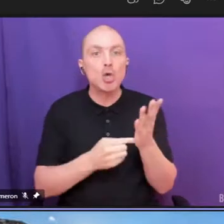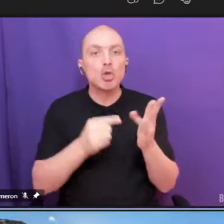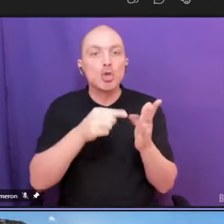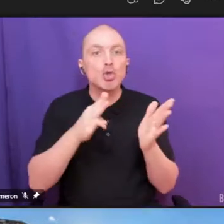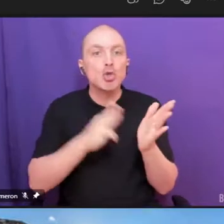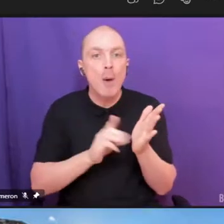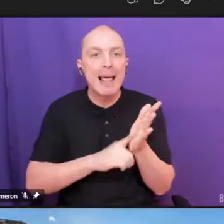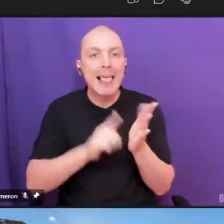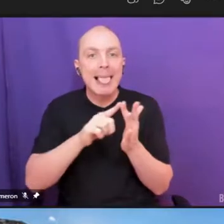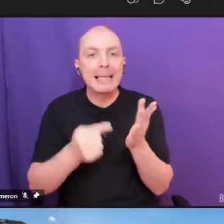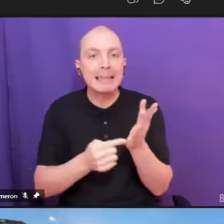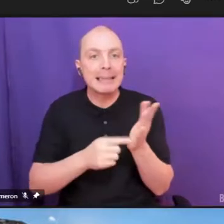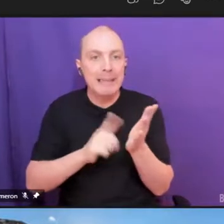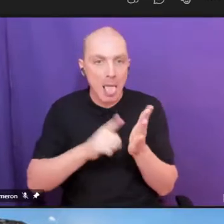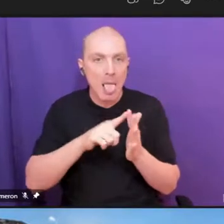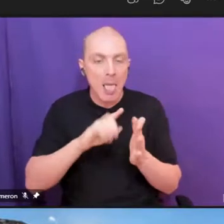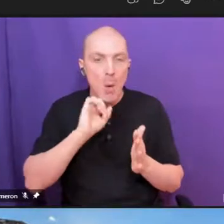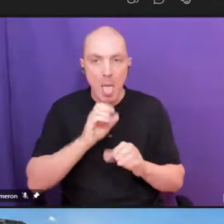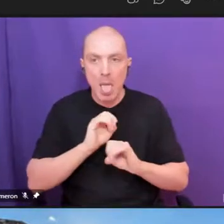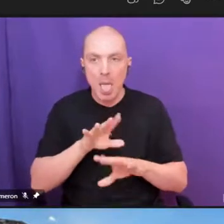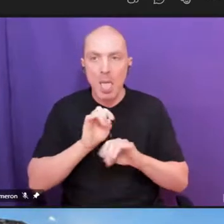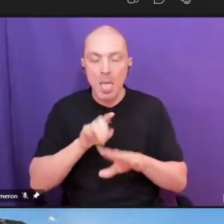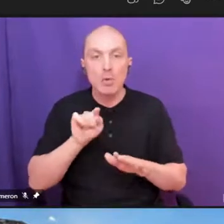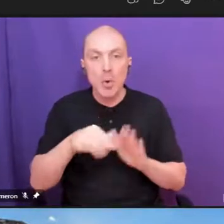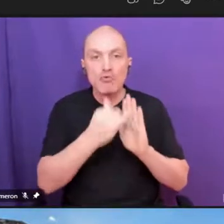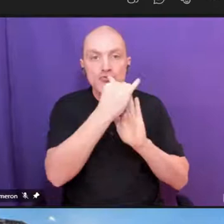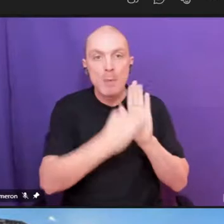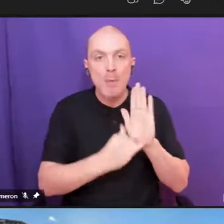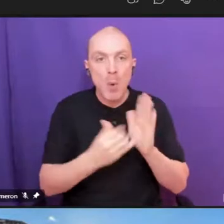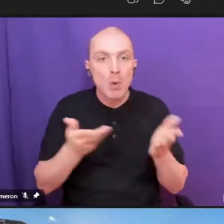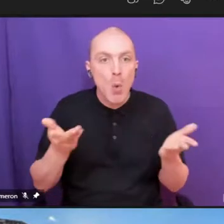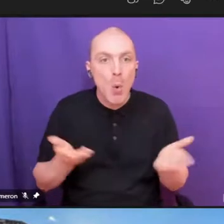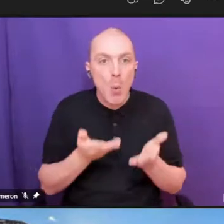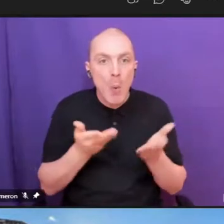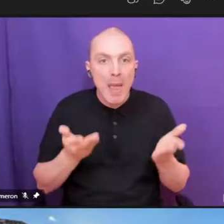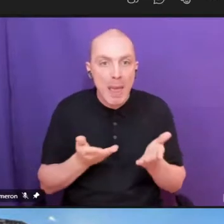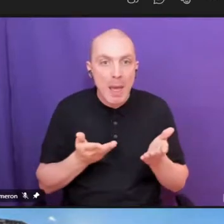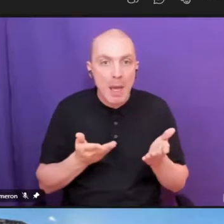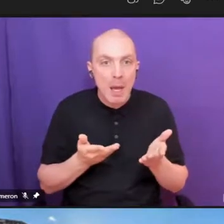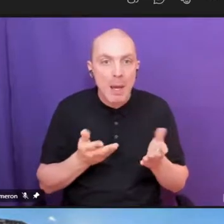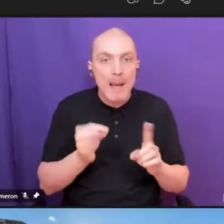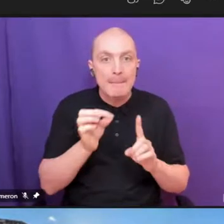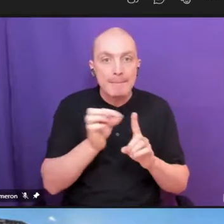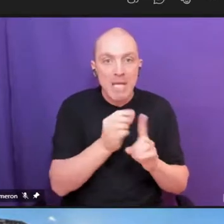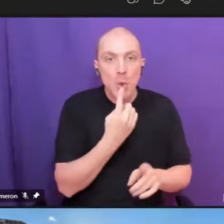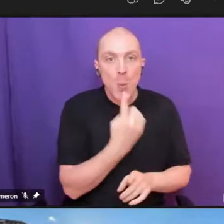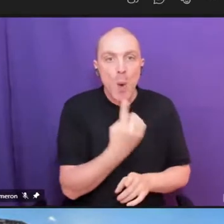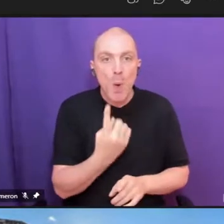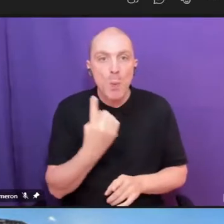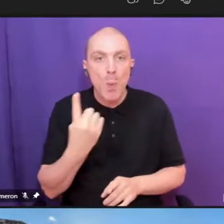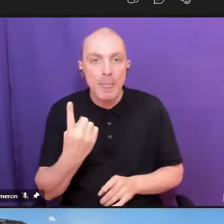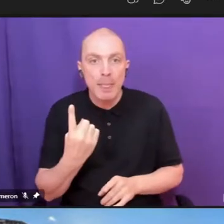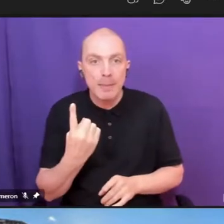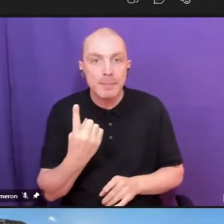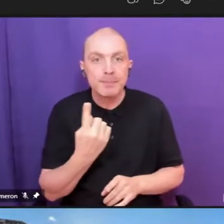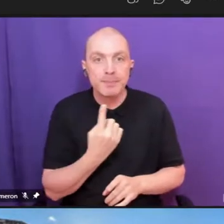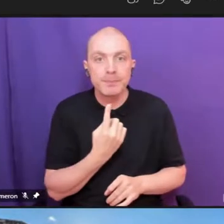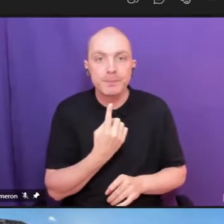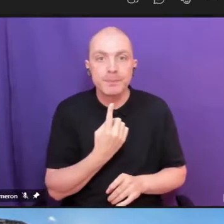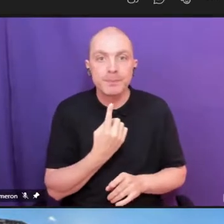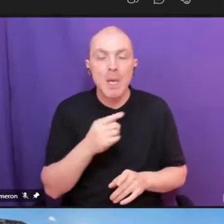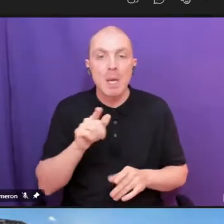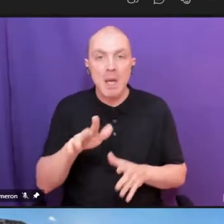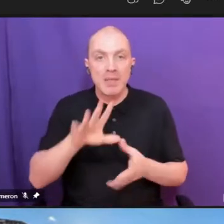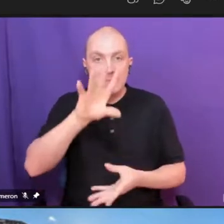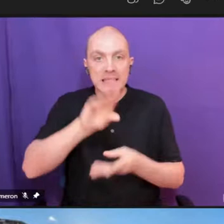morning, everyone. This report starts on page 111 of your papers, and it provides a summary of the Audit Scotland report,